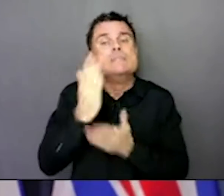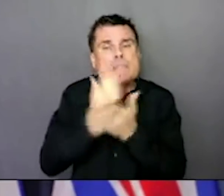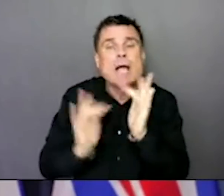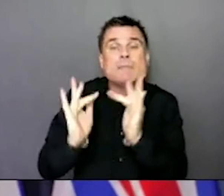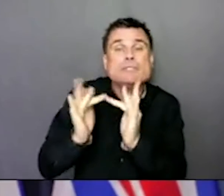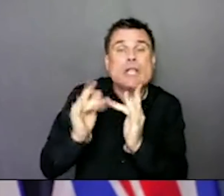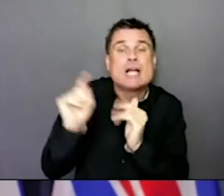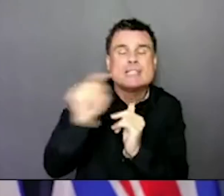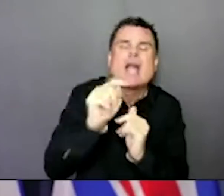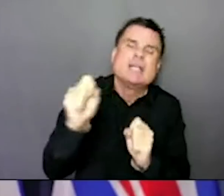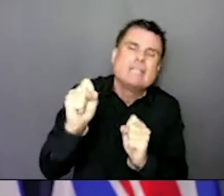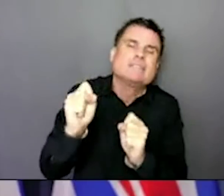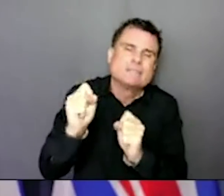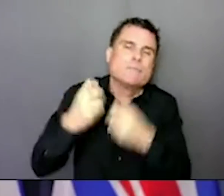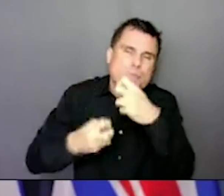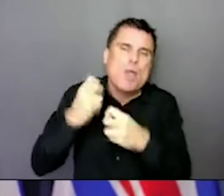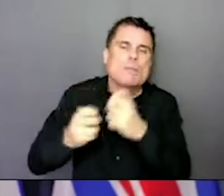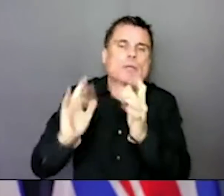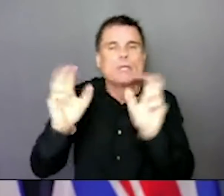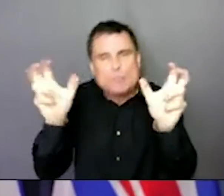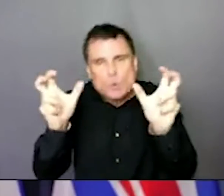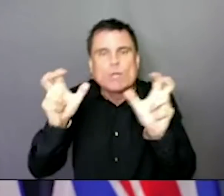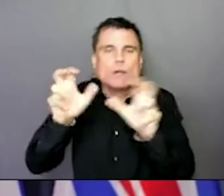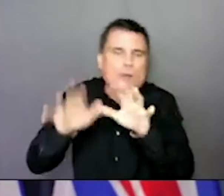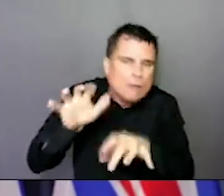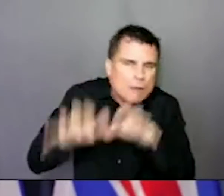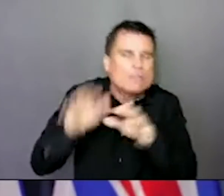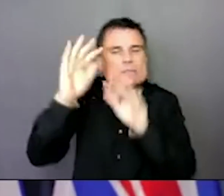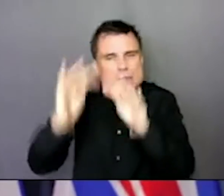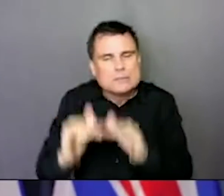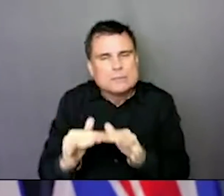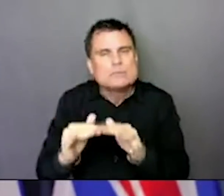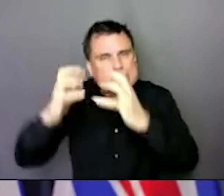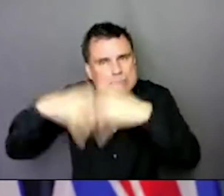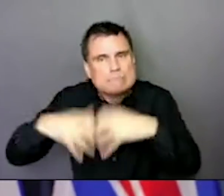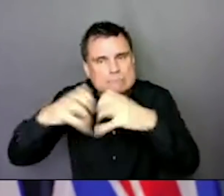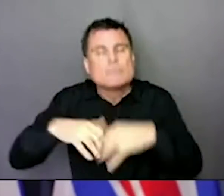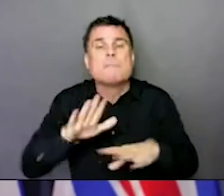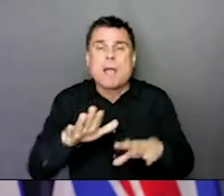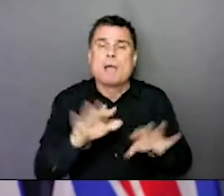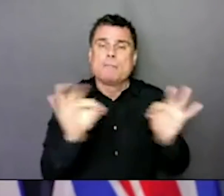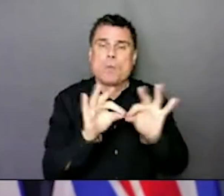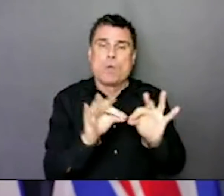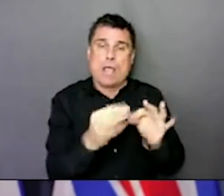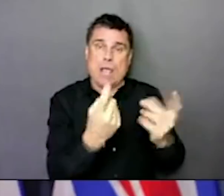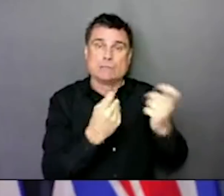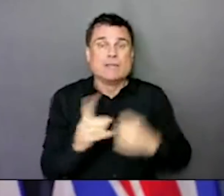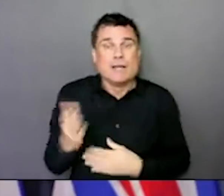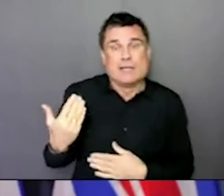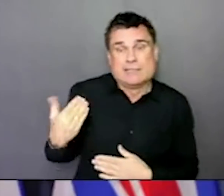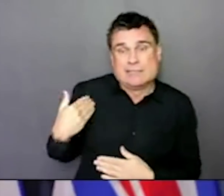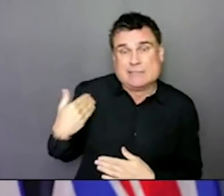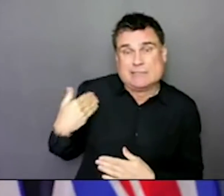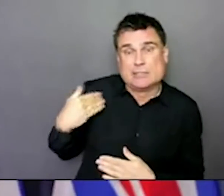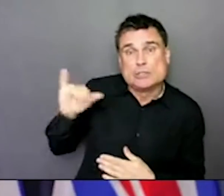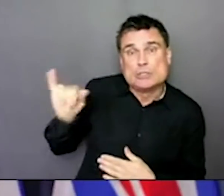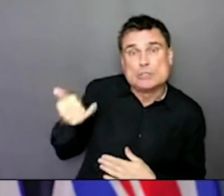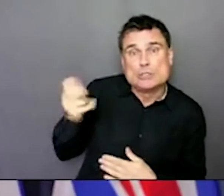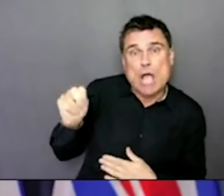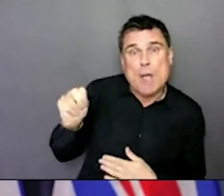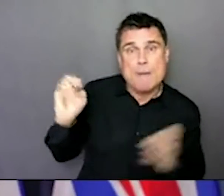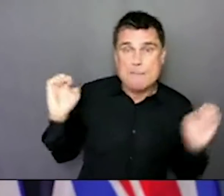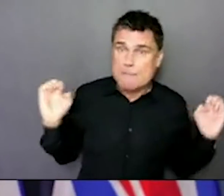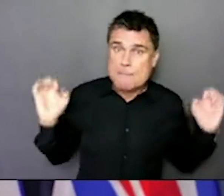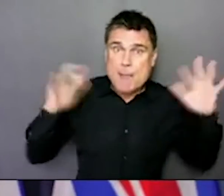year-end interviews with you and others. But I came back in early January to a pile of messages from people